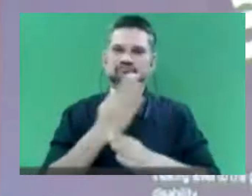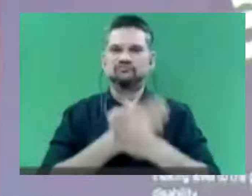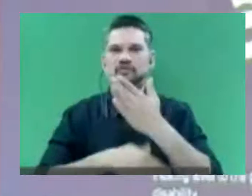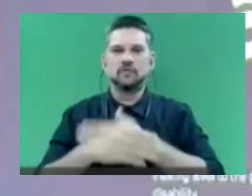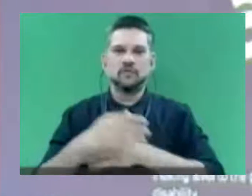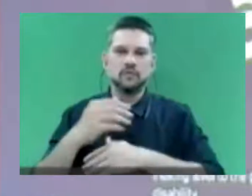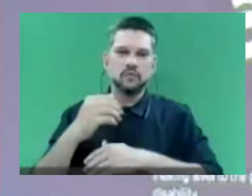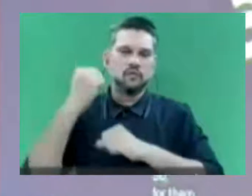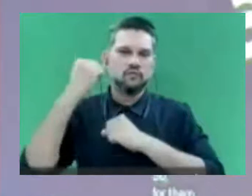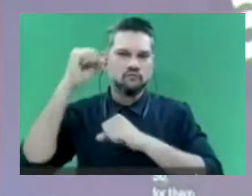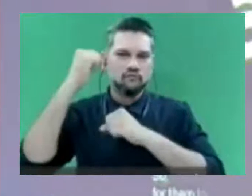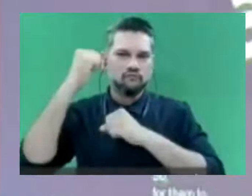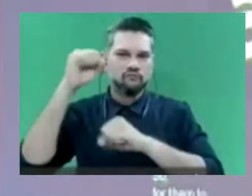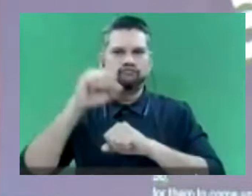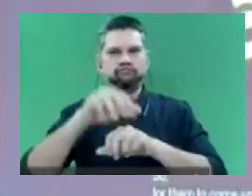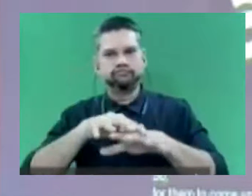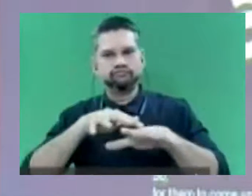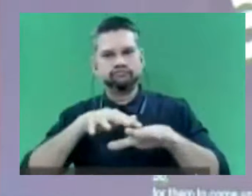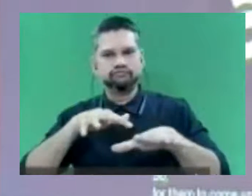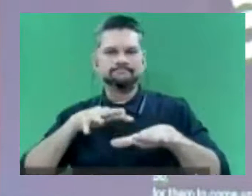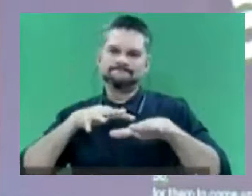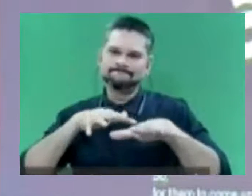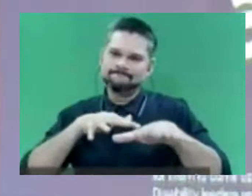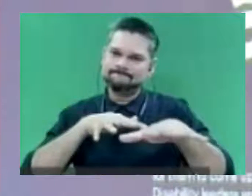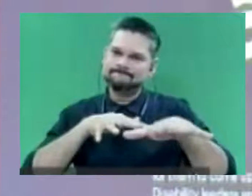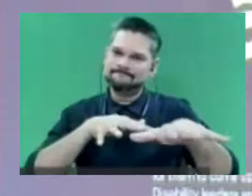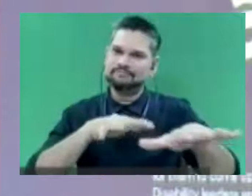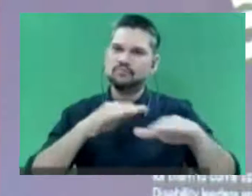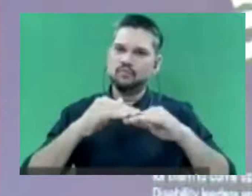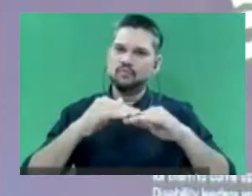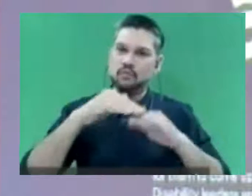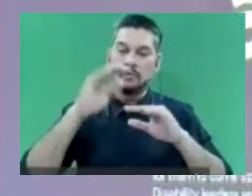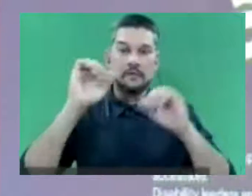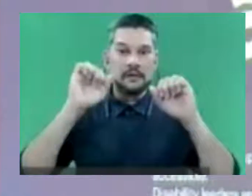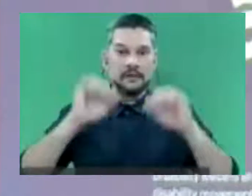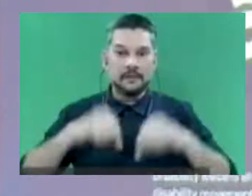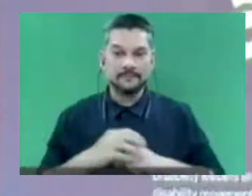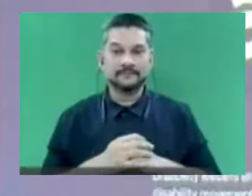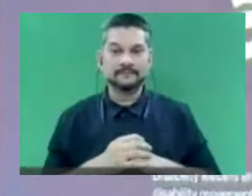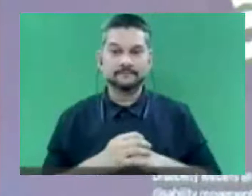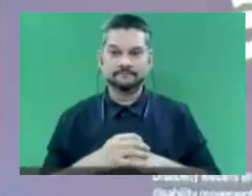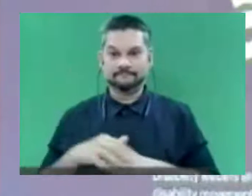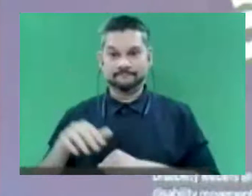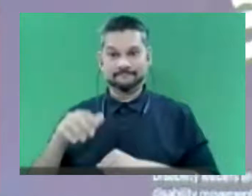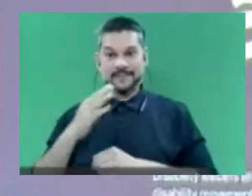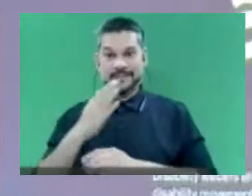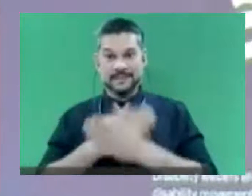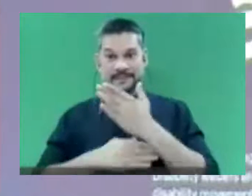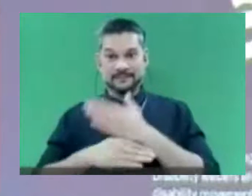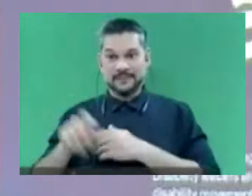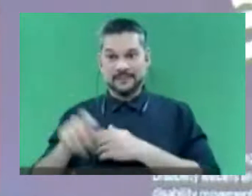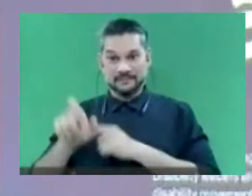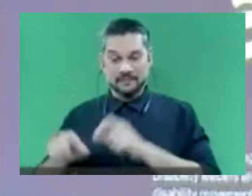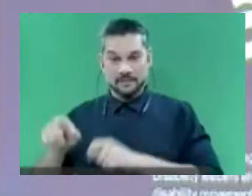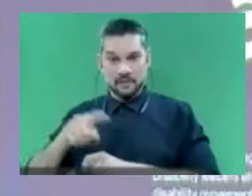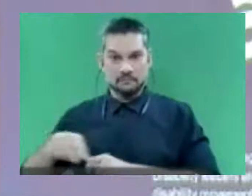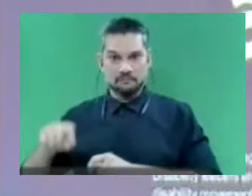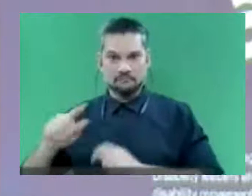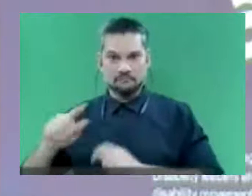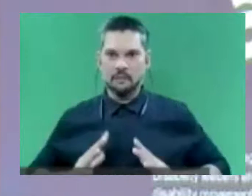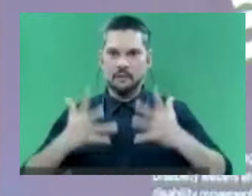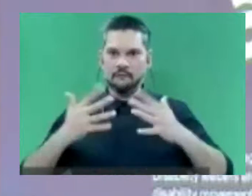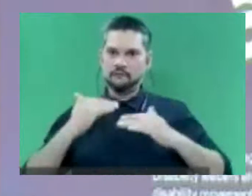for them to come up in life, the accessibility and digital inclusion and